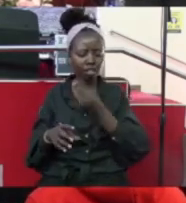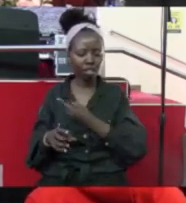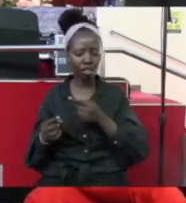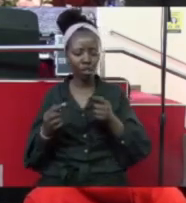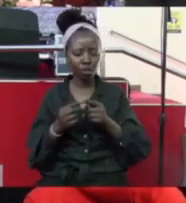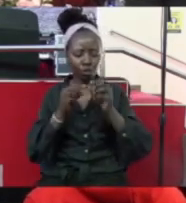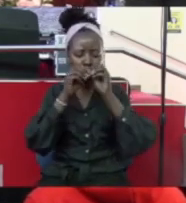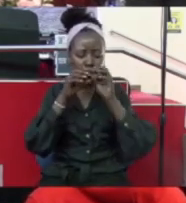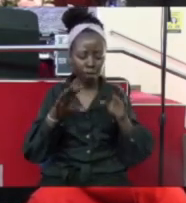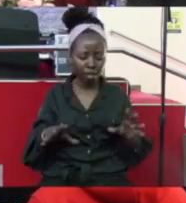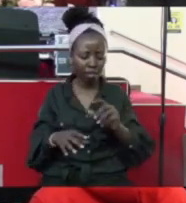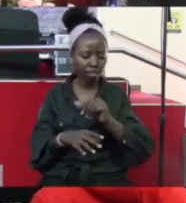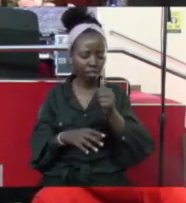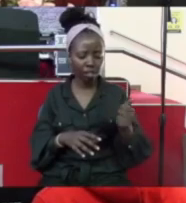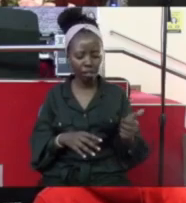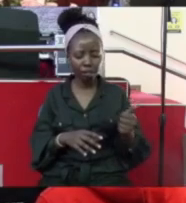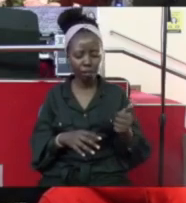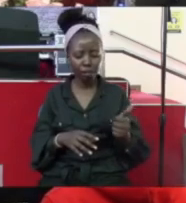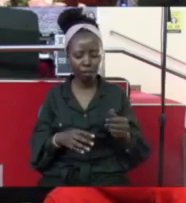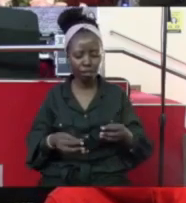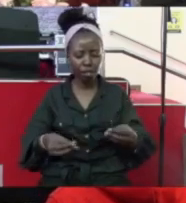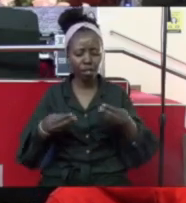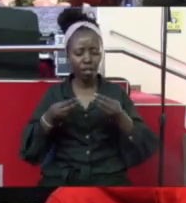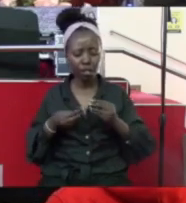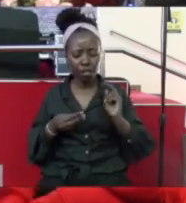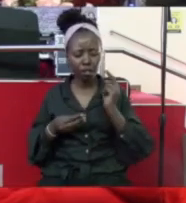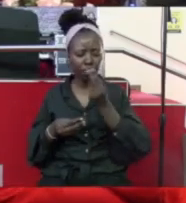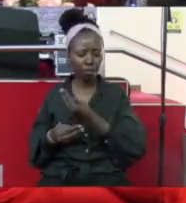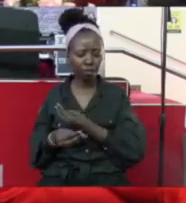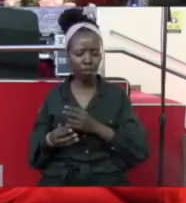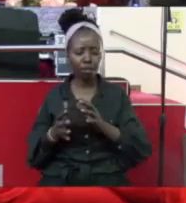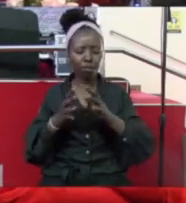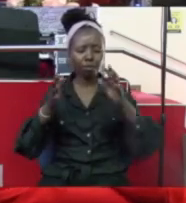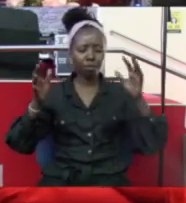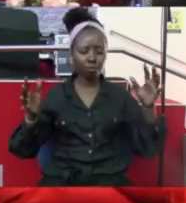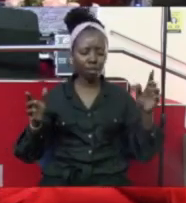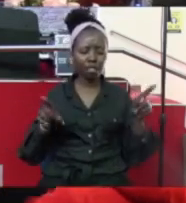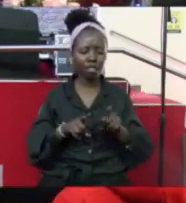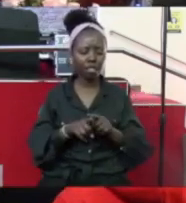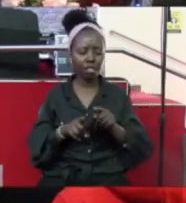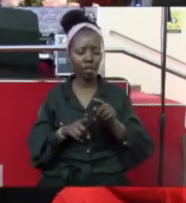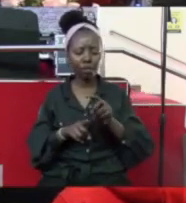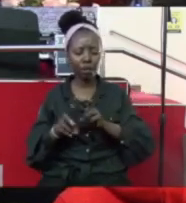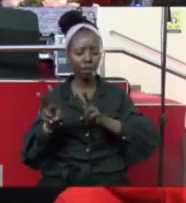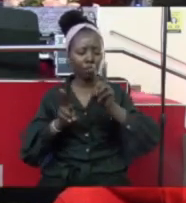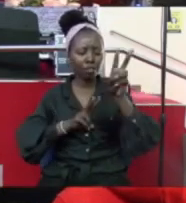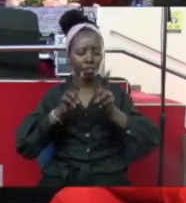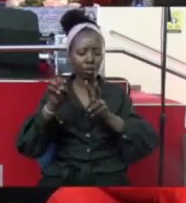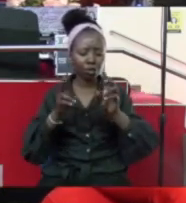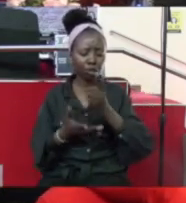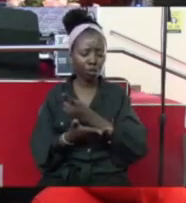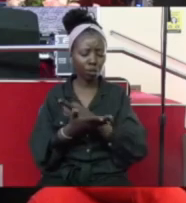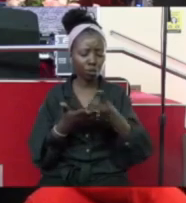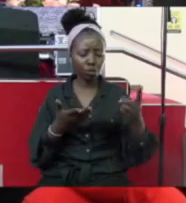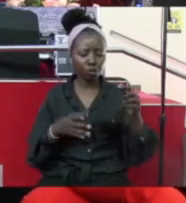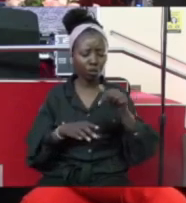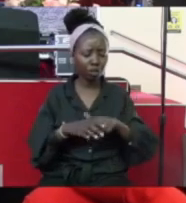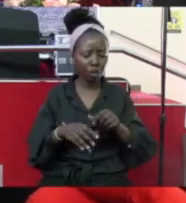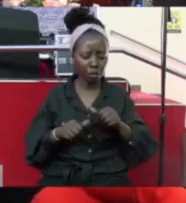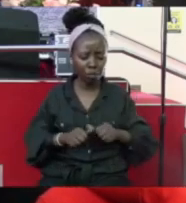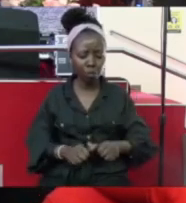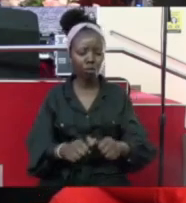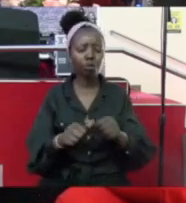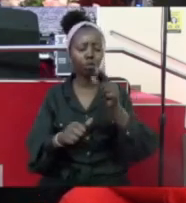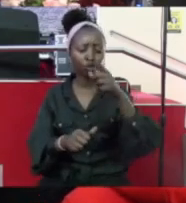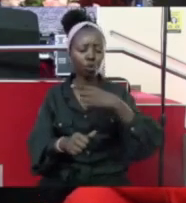sababu umetubariki ili wetu baraka. Give us a great and a victorious week. Tupe juma ambalo ni njema lenye ushindi. Even as you continue to go before us and be